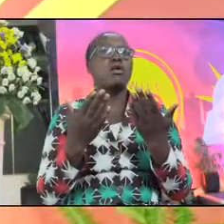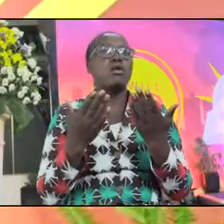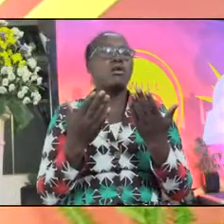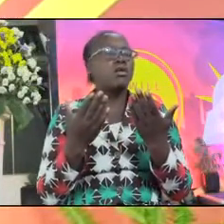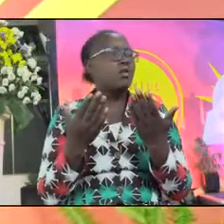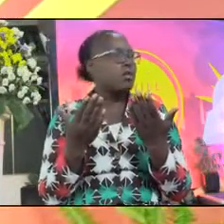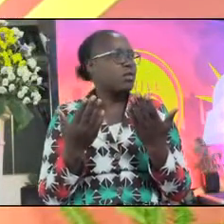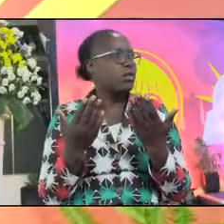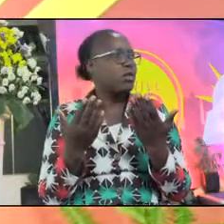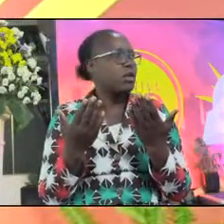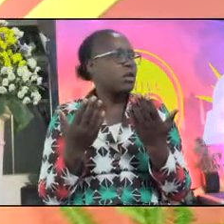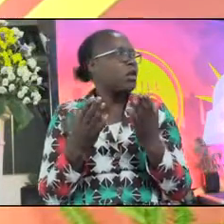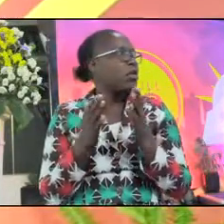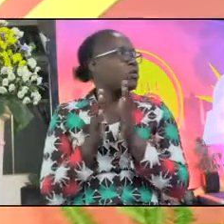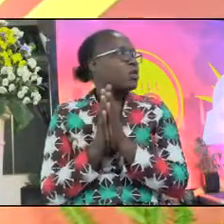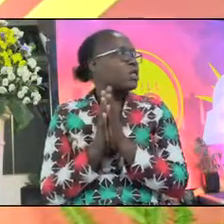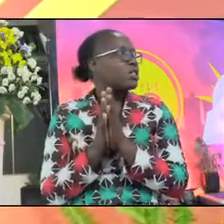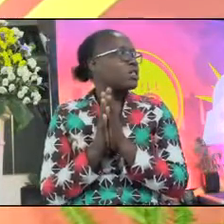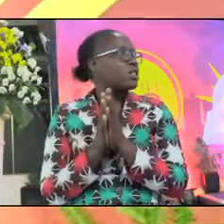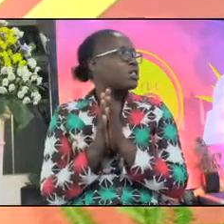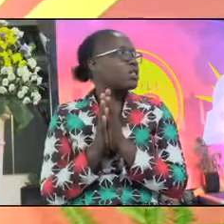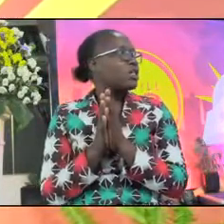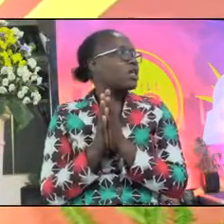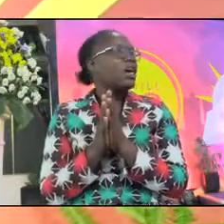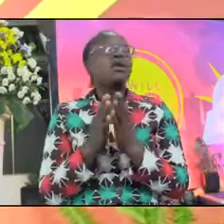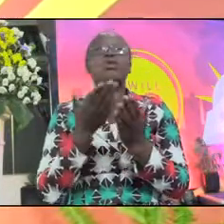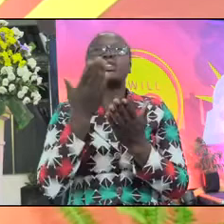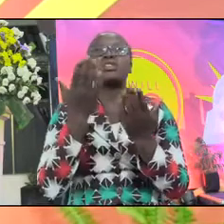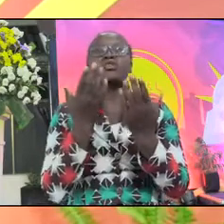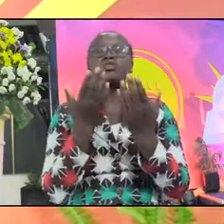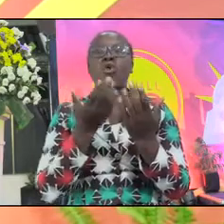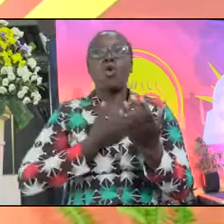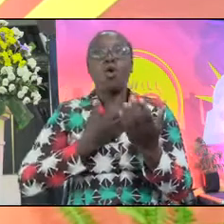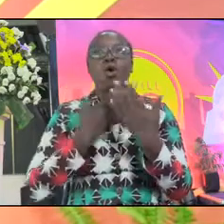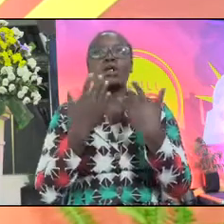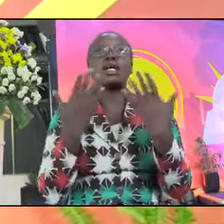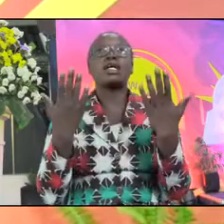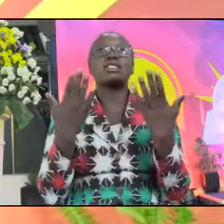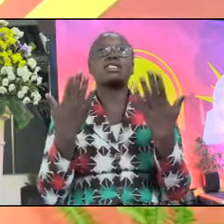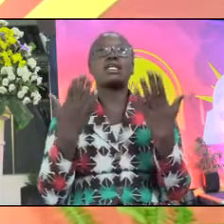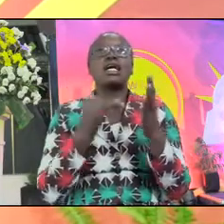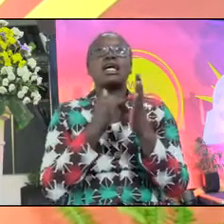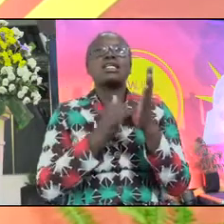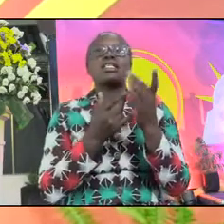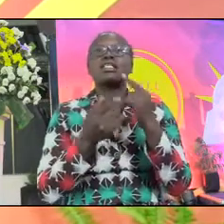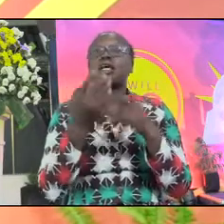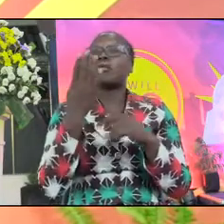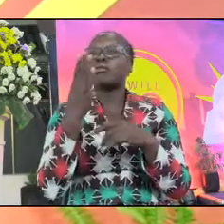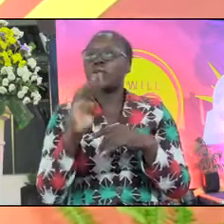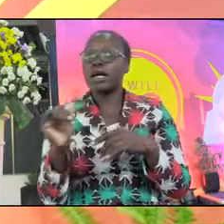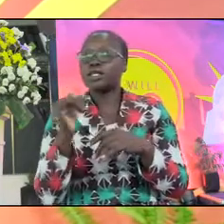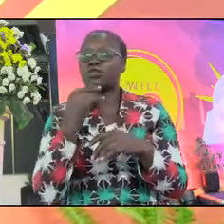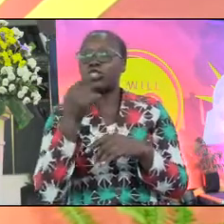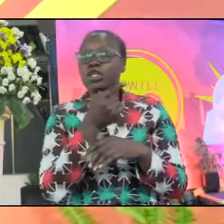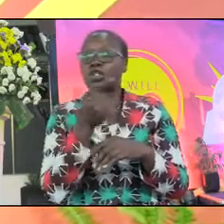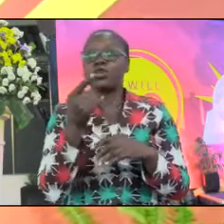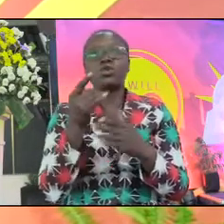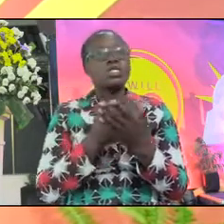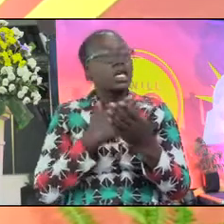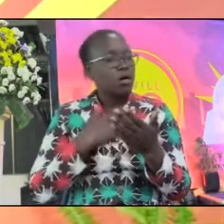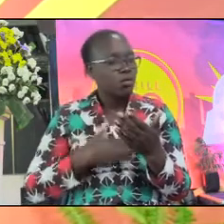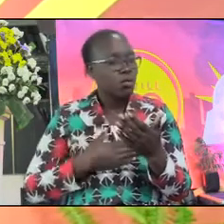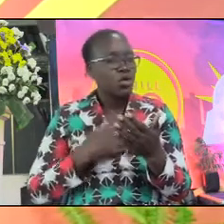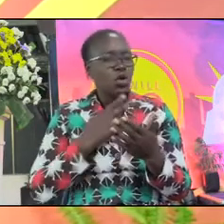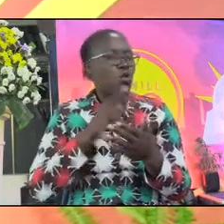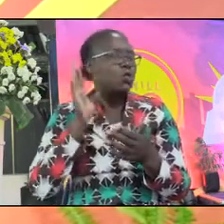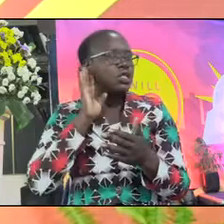Overboard. With their own hands. I just stopped by to tell you, somebody